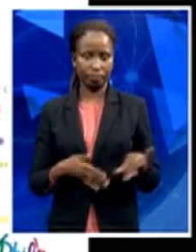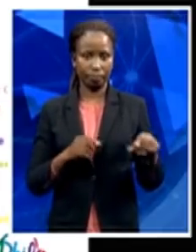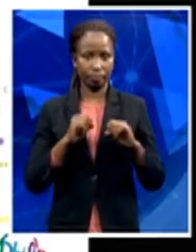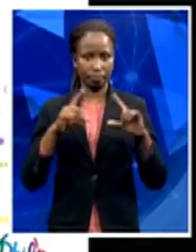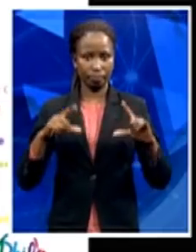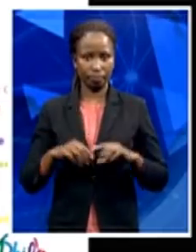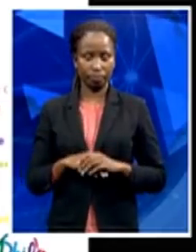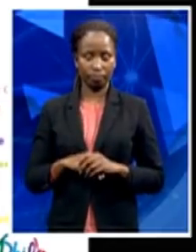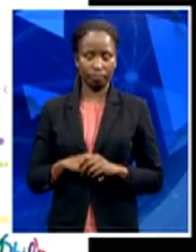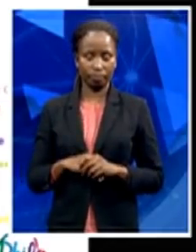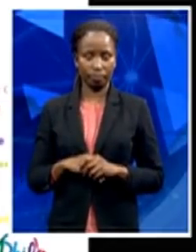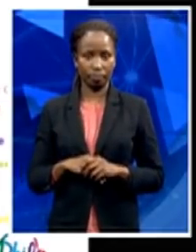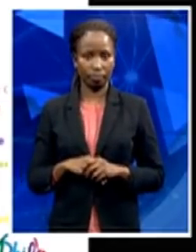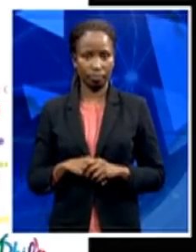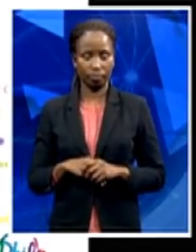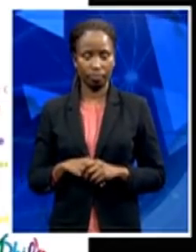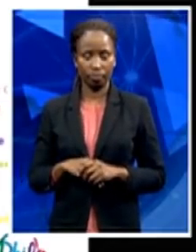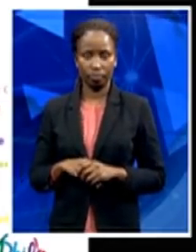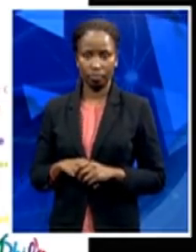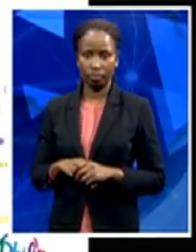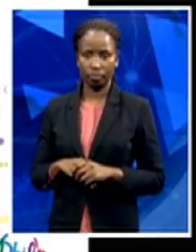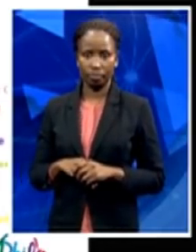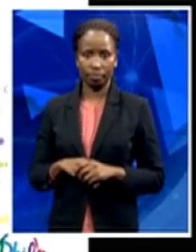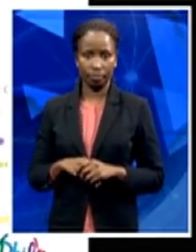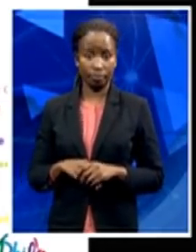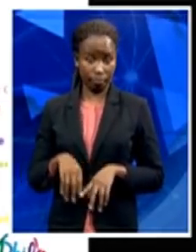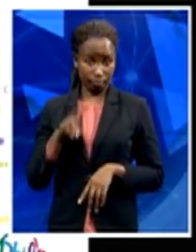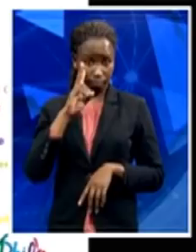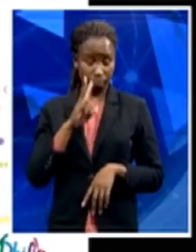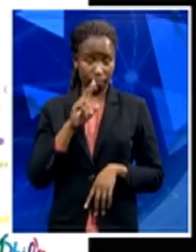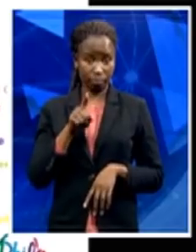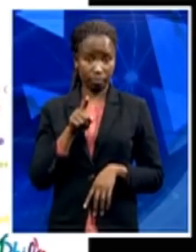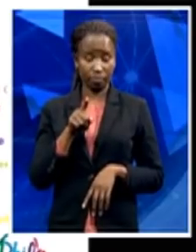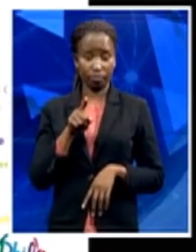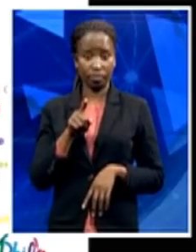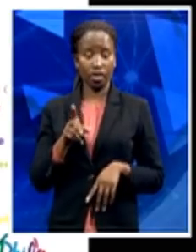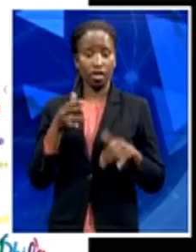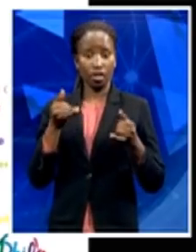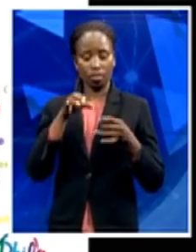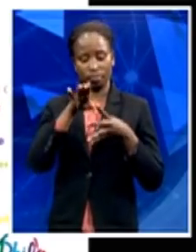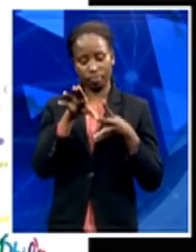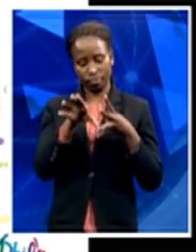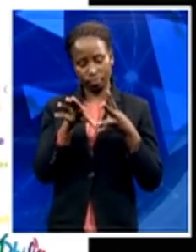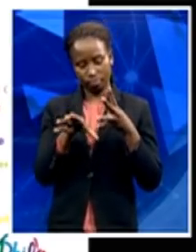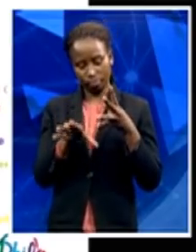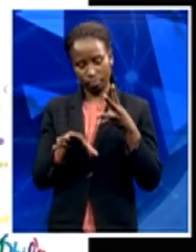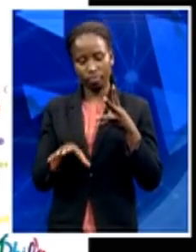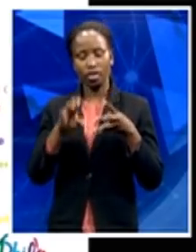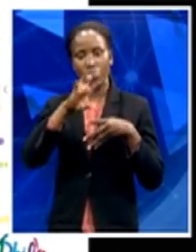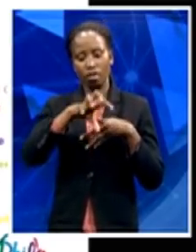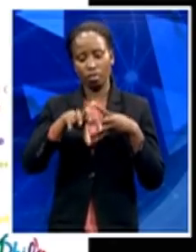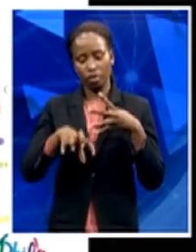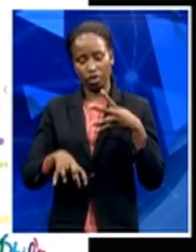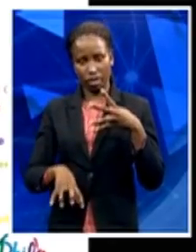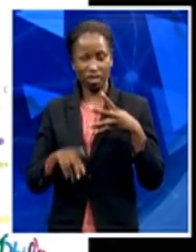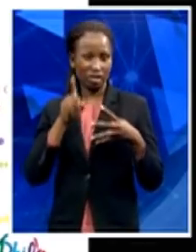Then if we look at this, we are breaking down provinces, looking at confirmed cases by province. We can